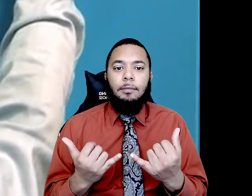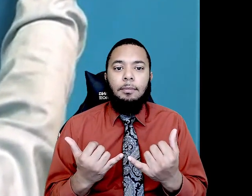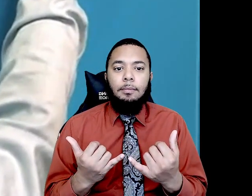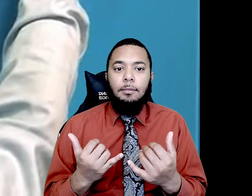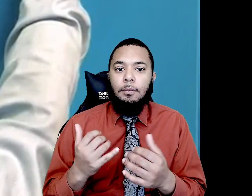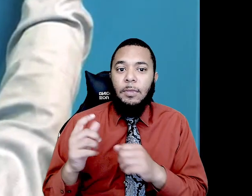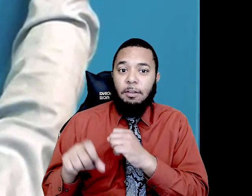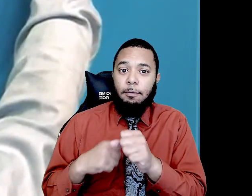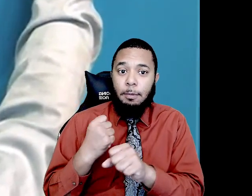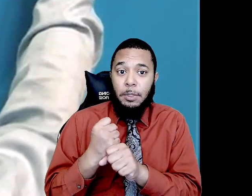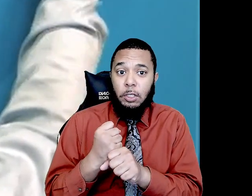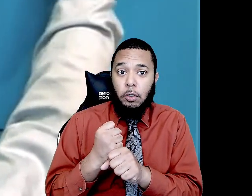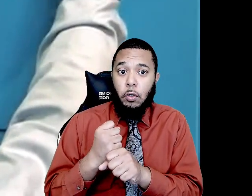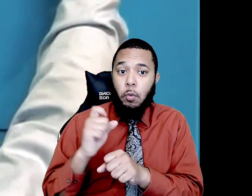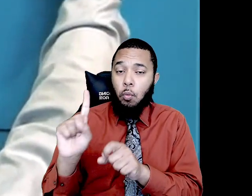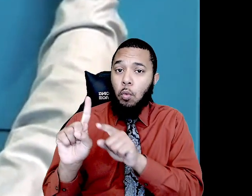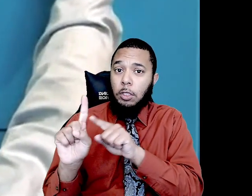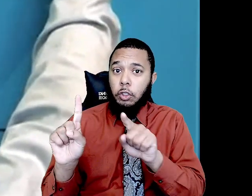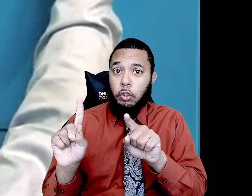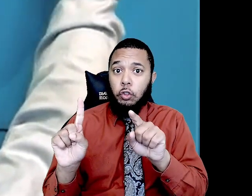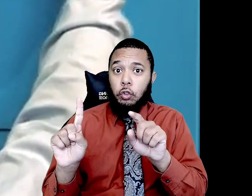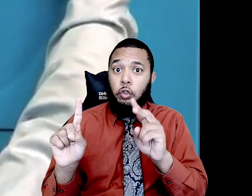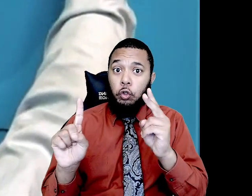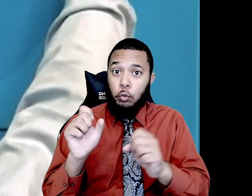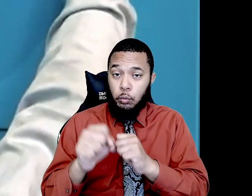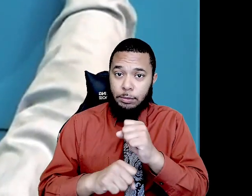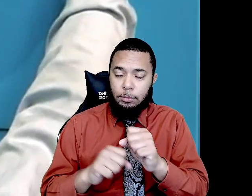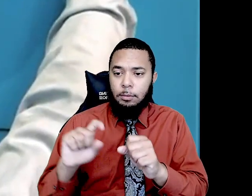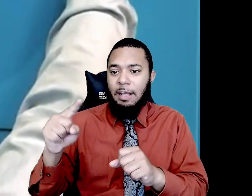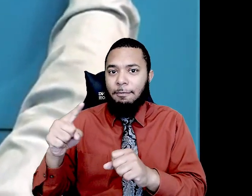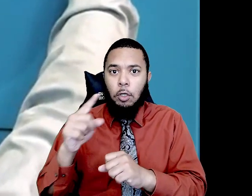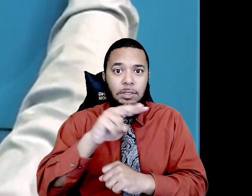one to two, you're growing